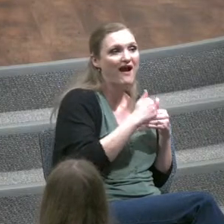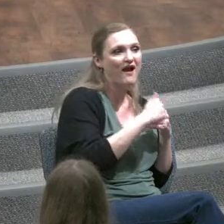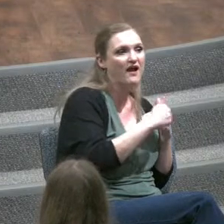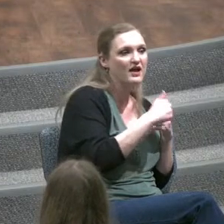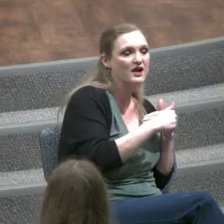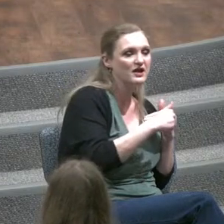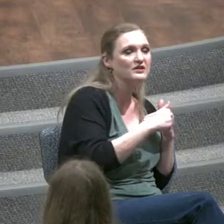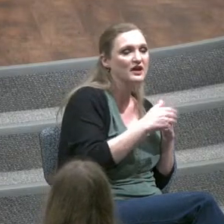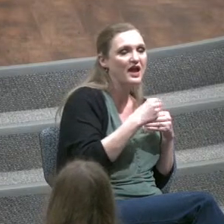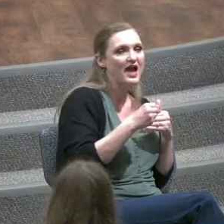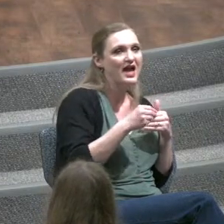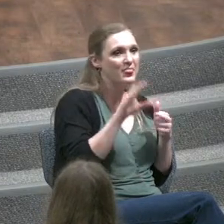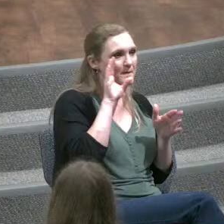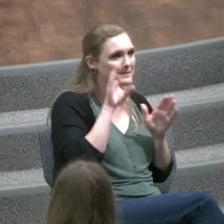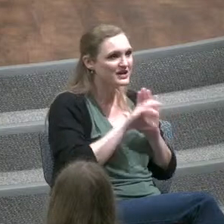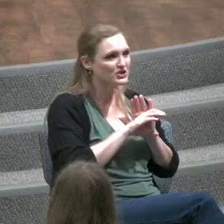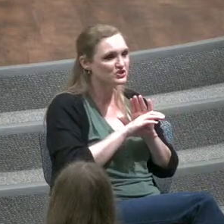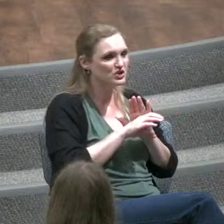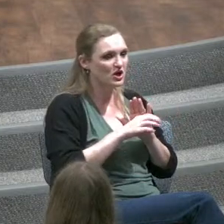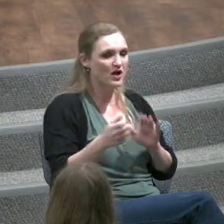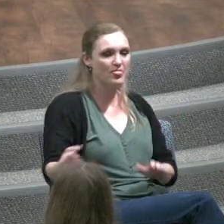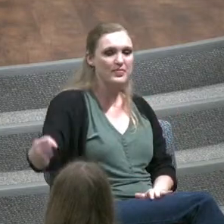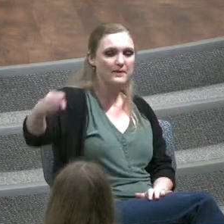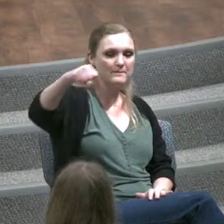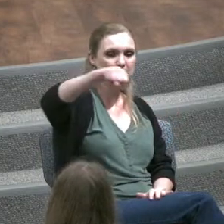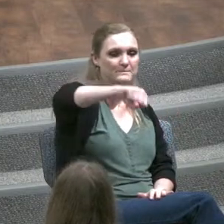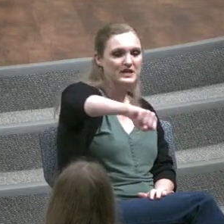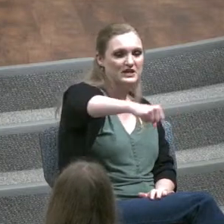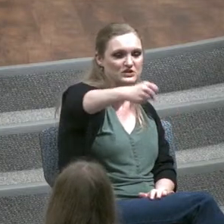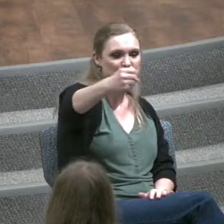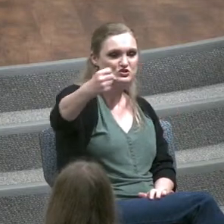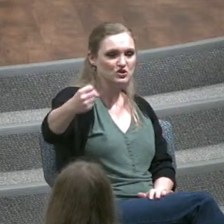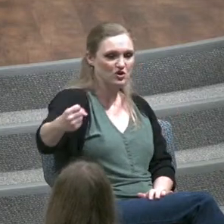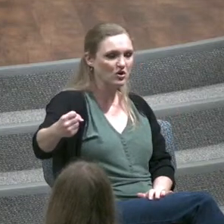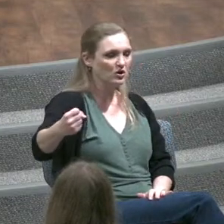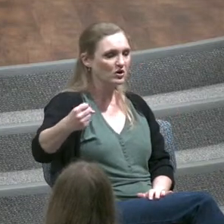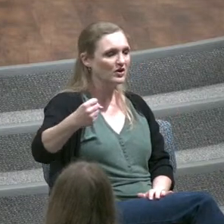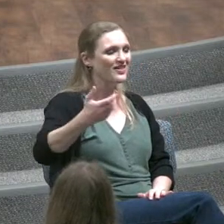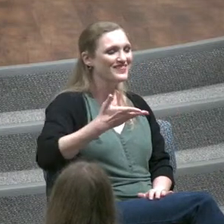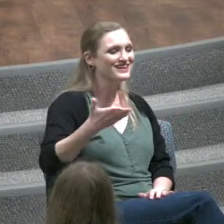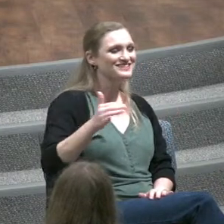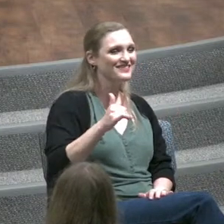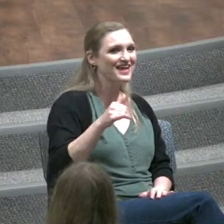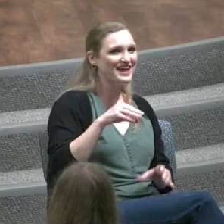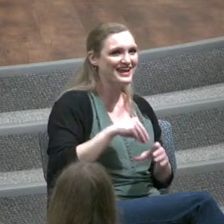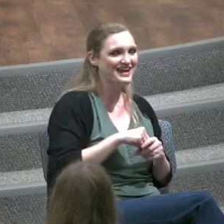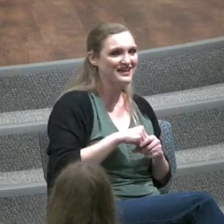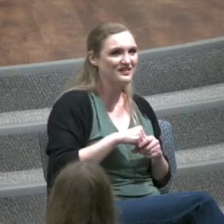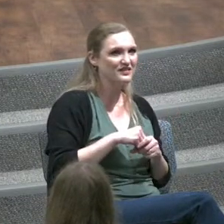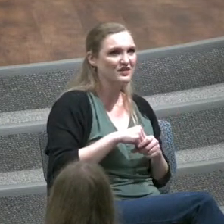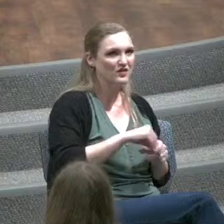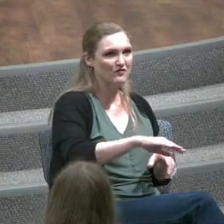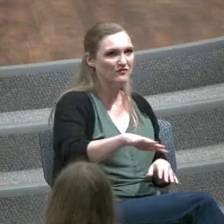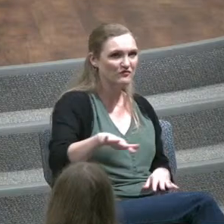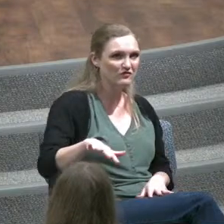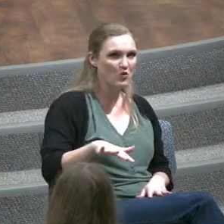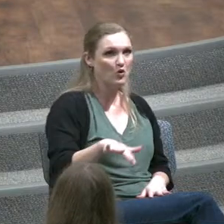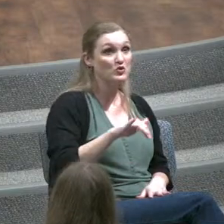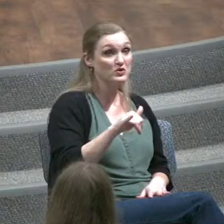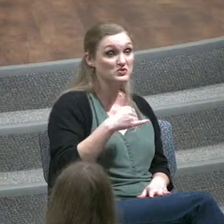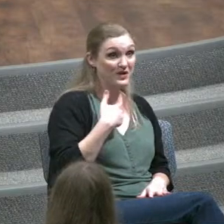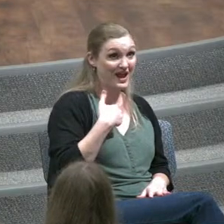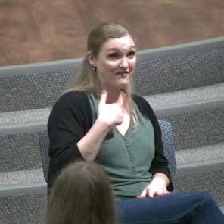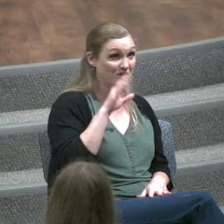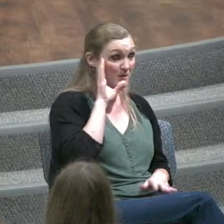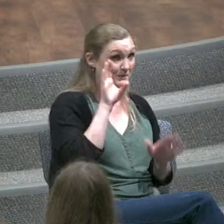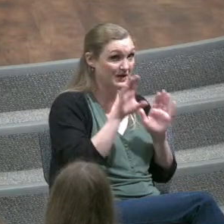have the pitcher, the golden pitcher, and those different things that are within the mosaics on the floor. You